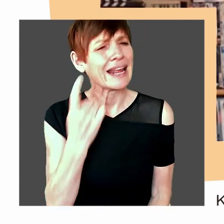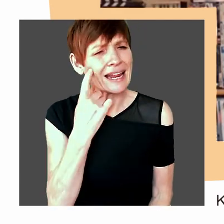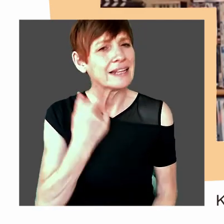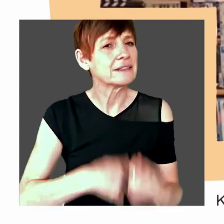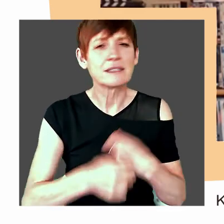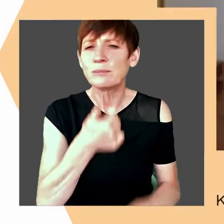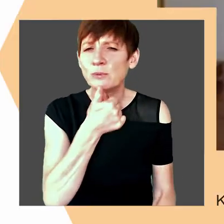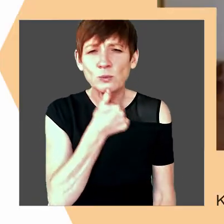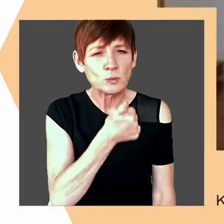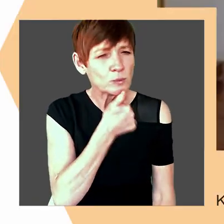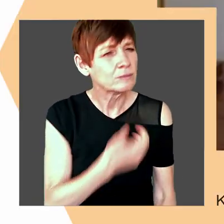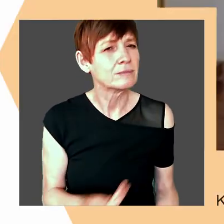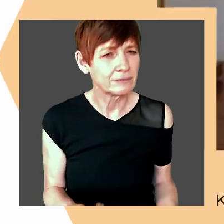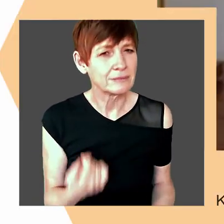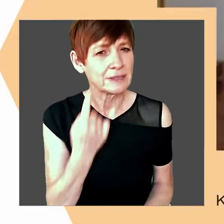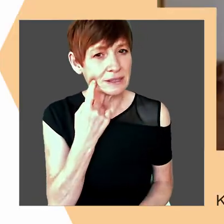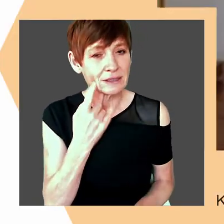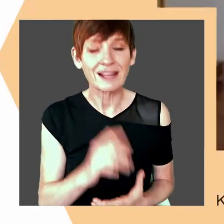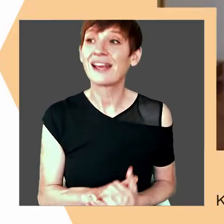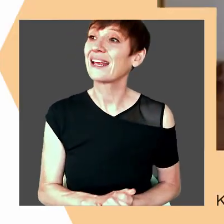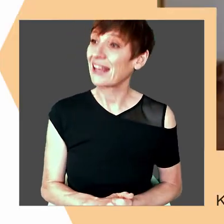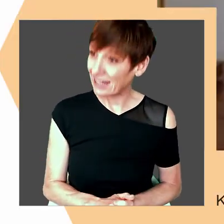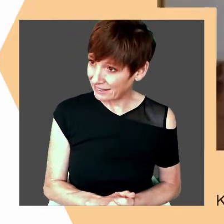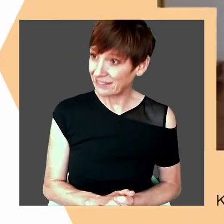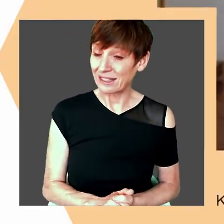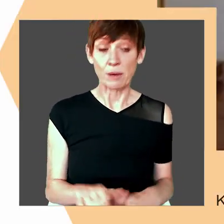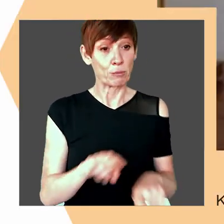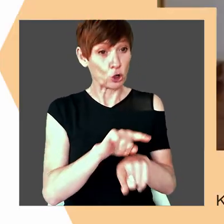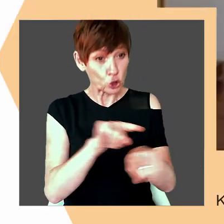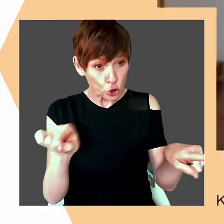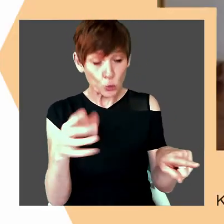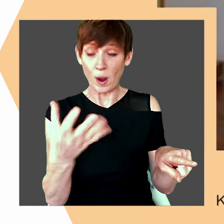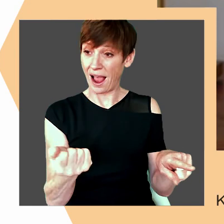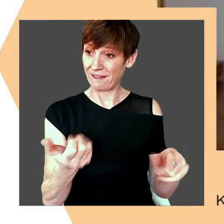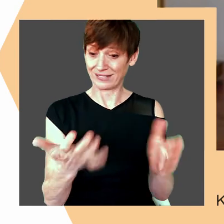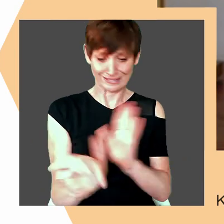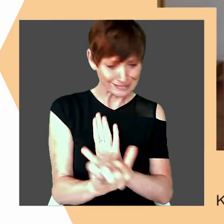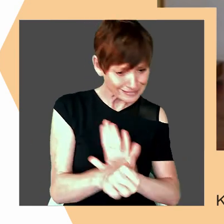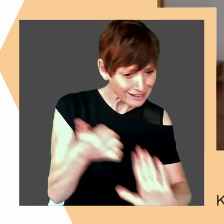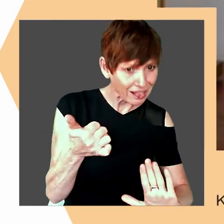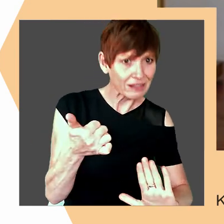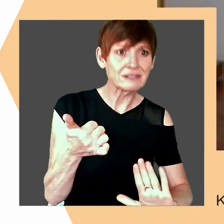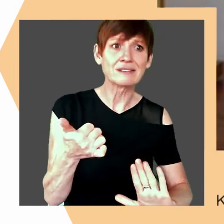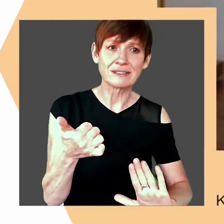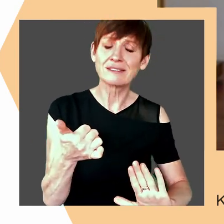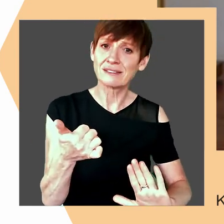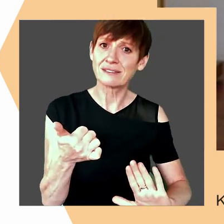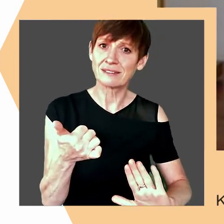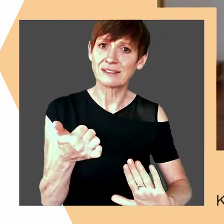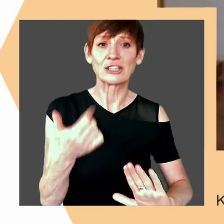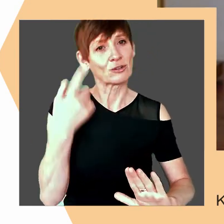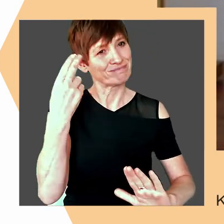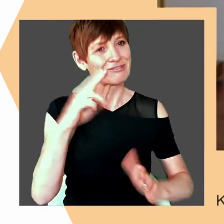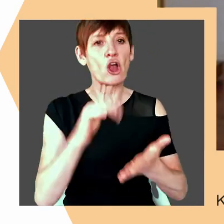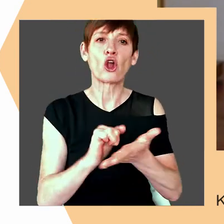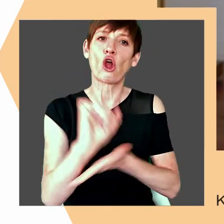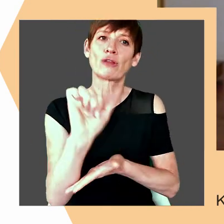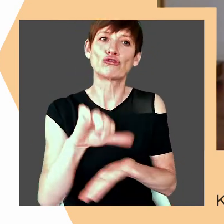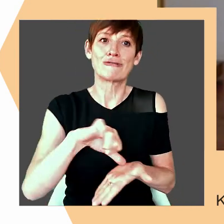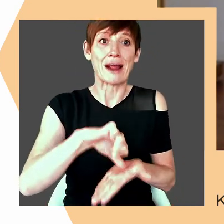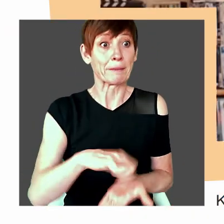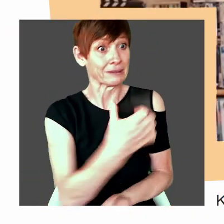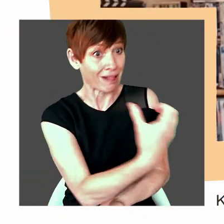exploited hugely. And, cultural capital is real, people, and you have it. So don't undersell it.